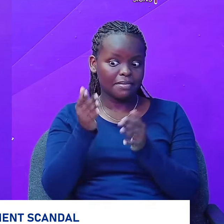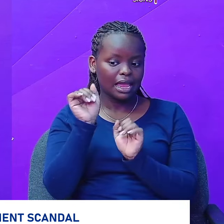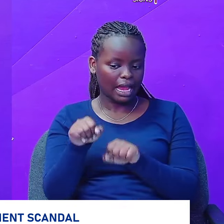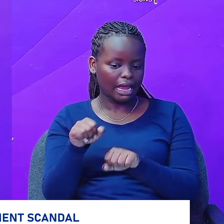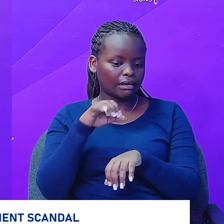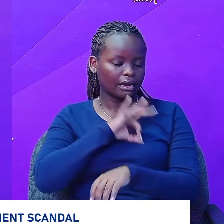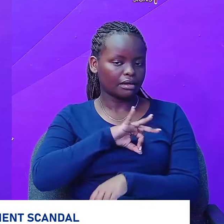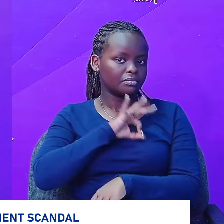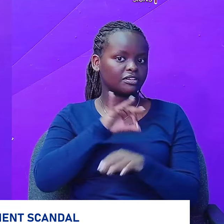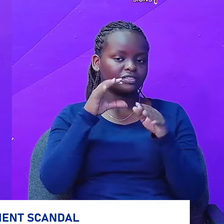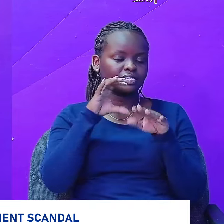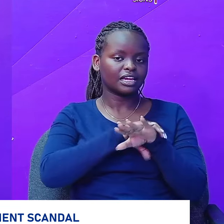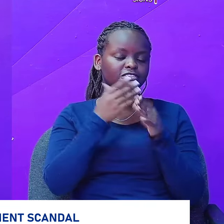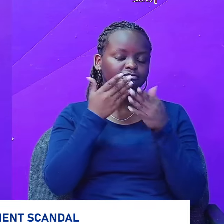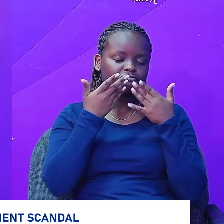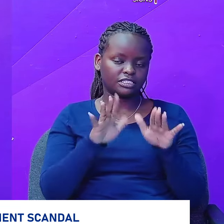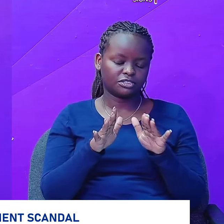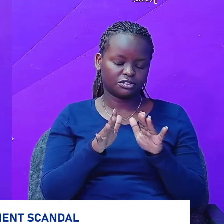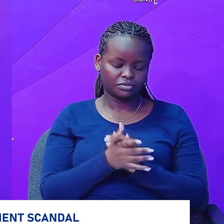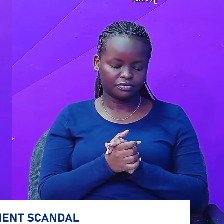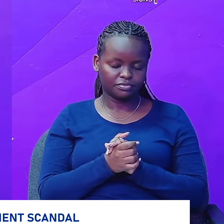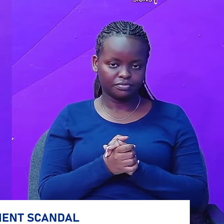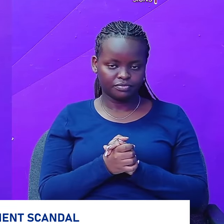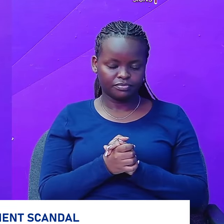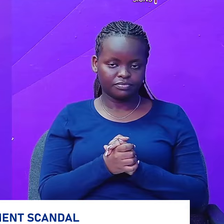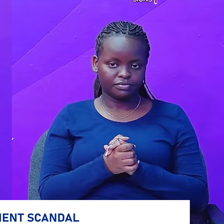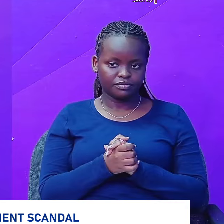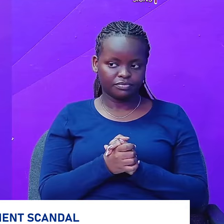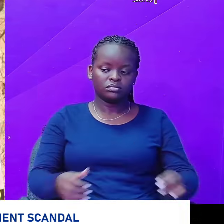from the corrupt activities.